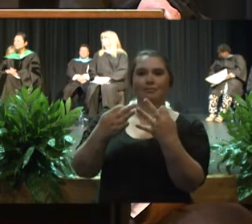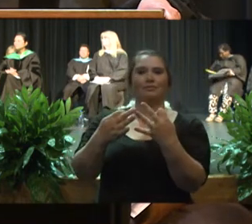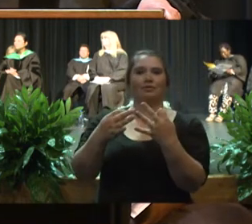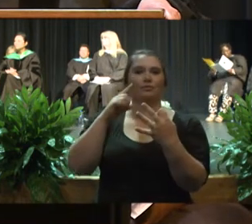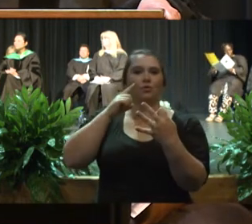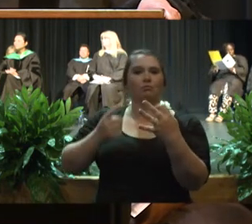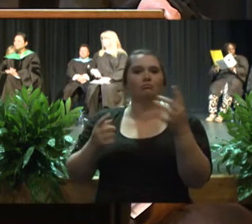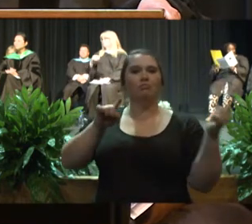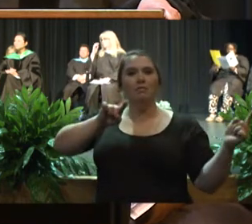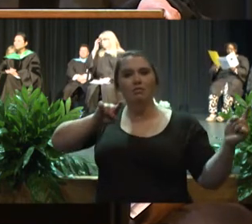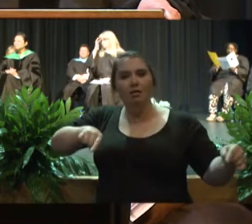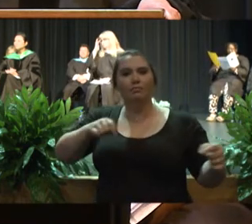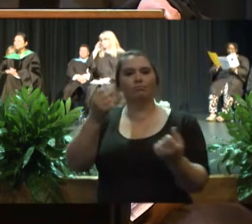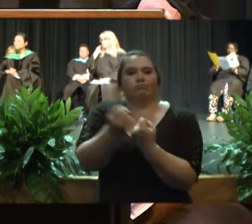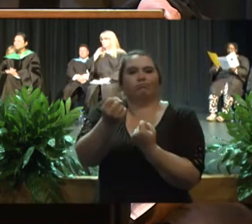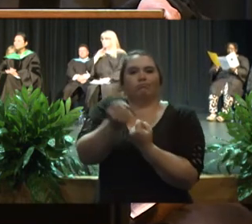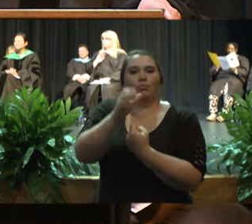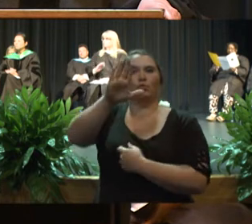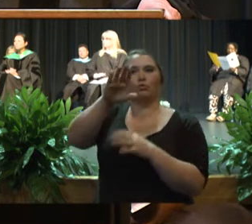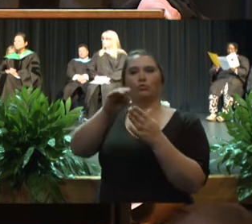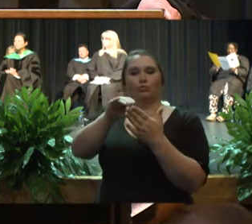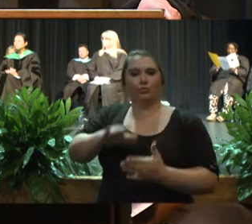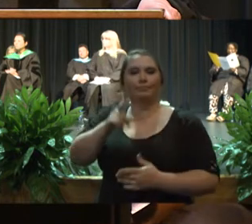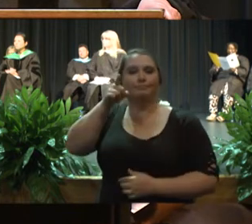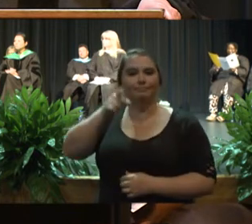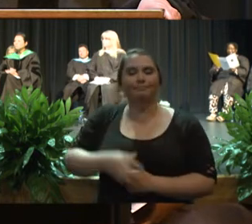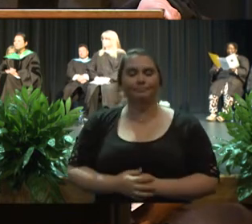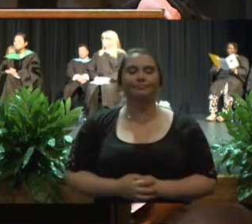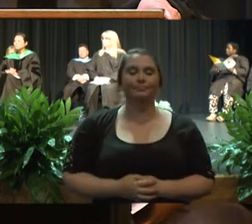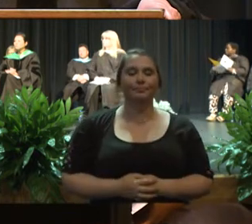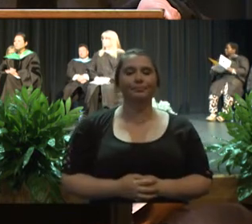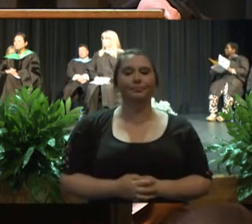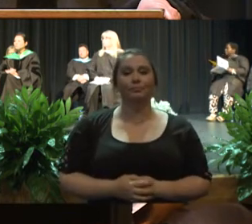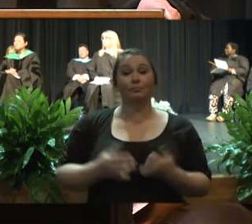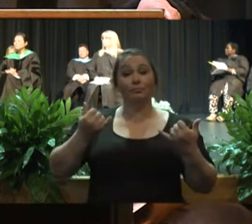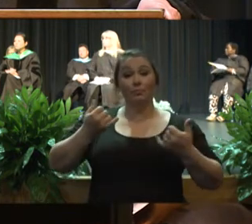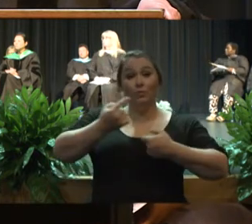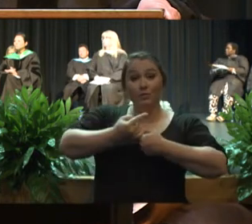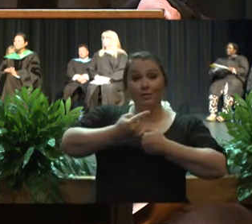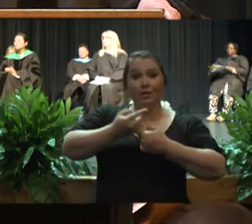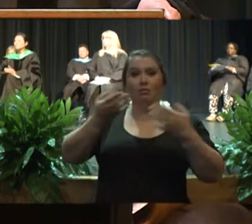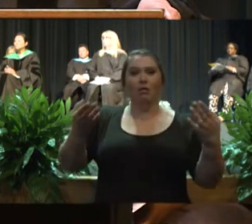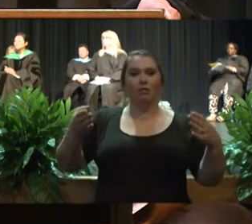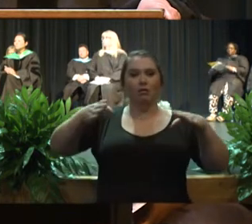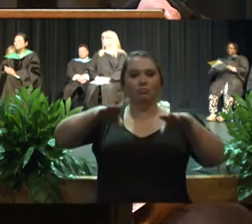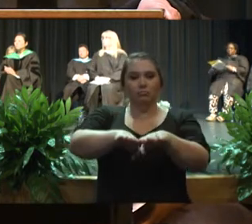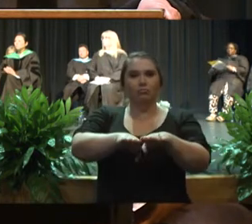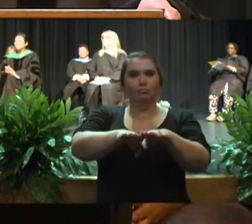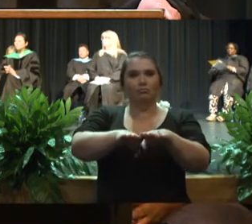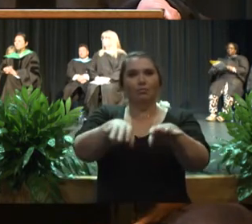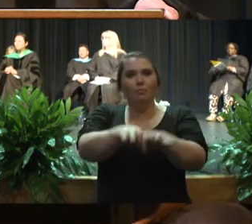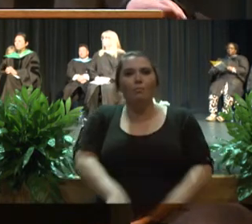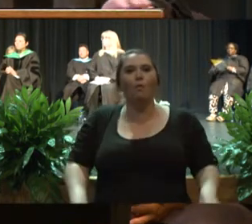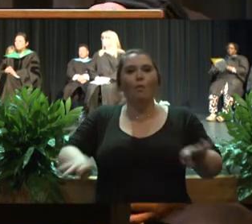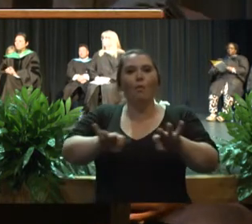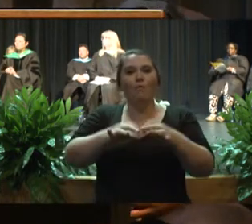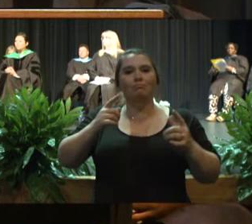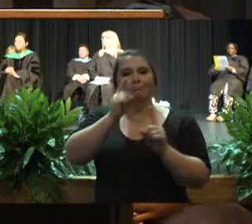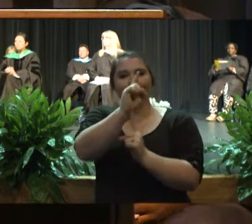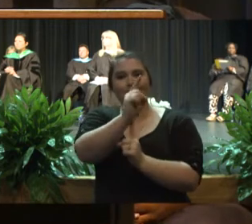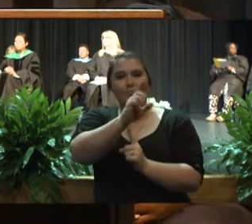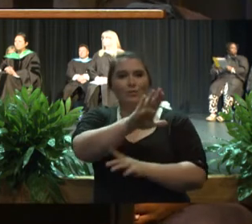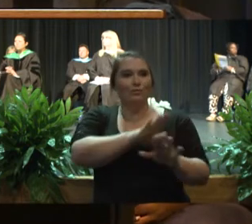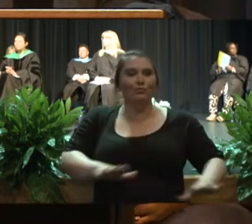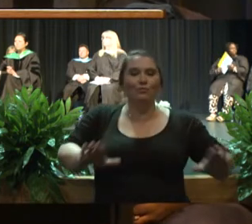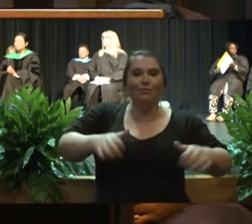families, for being here to support your students. Today marks the closing of an important chapter